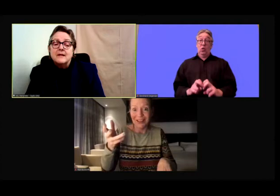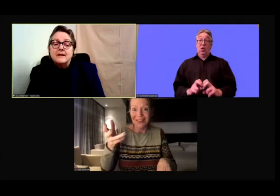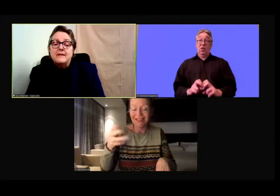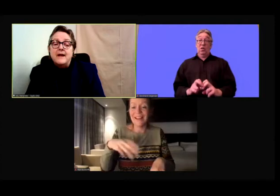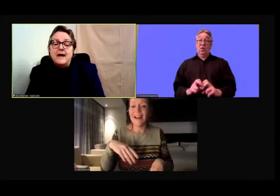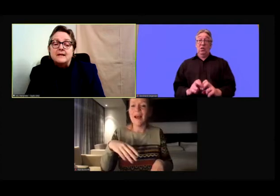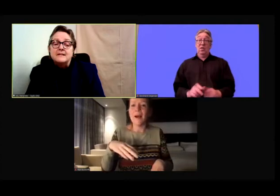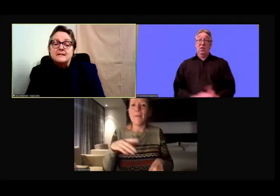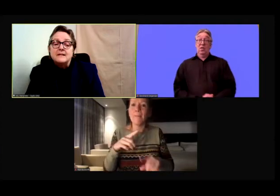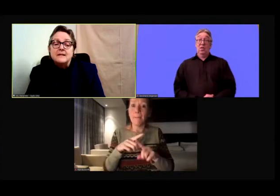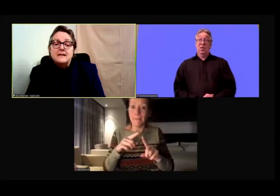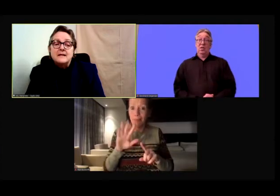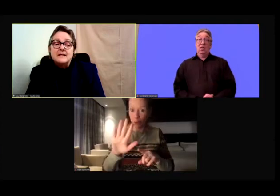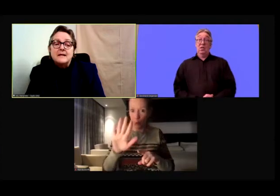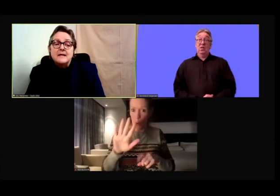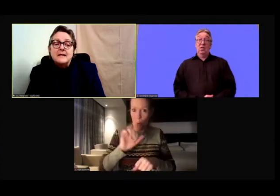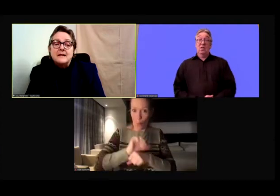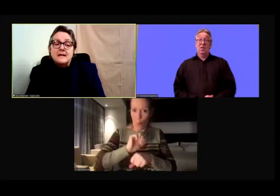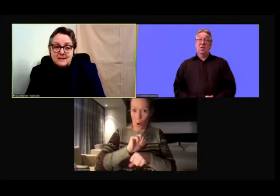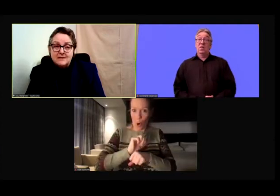supports that